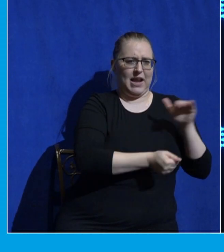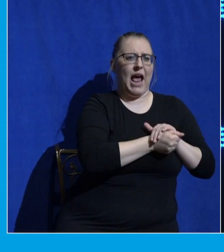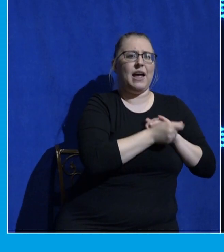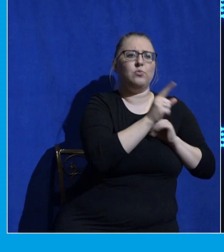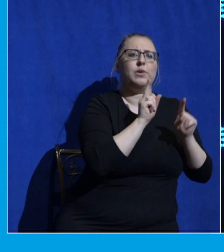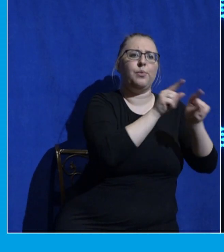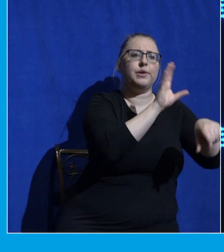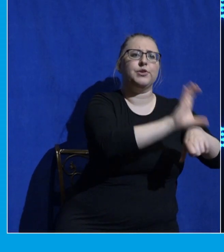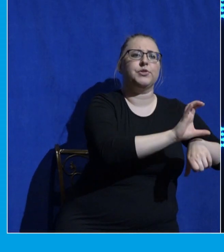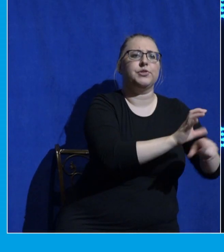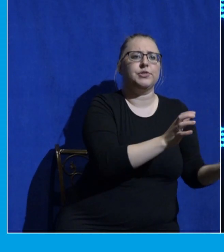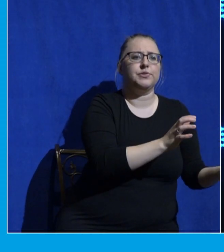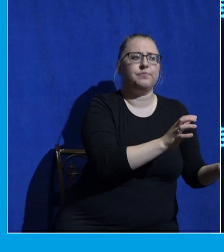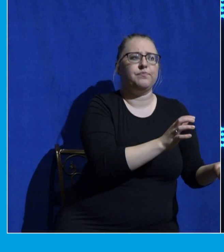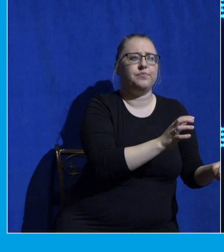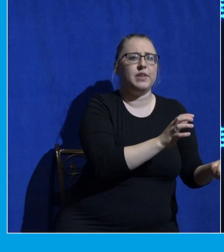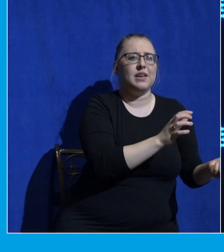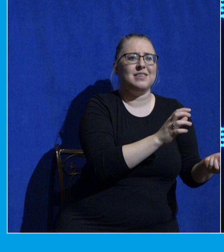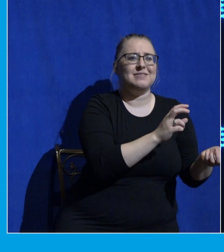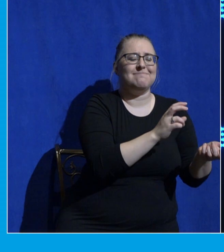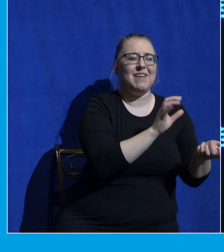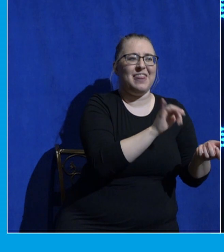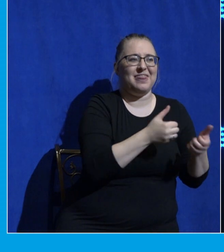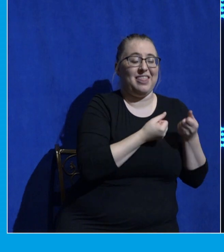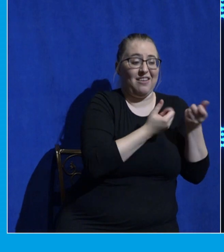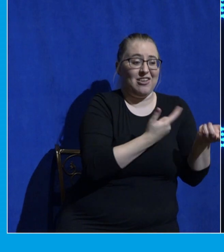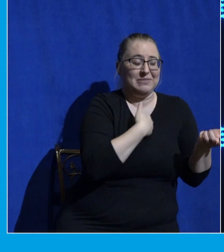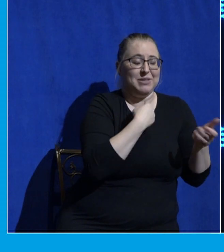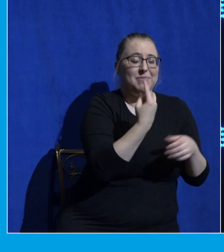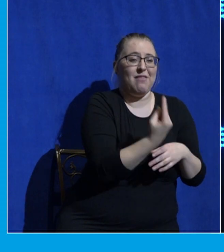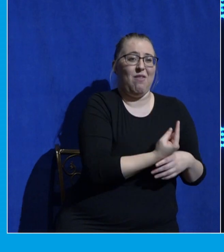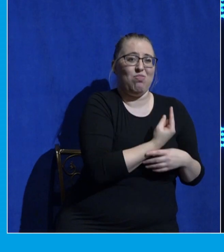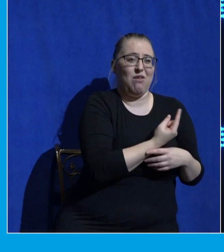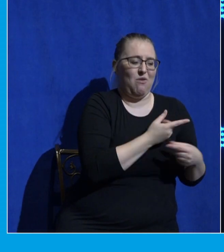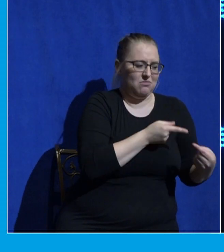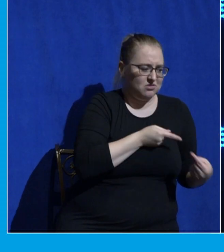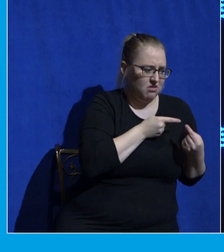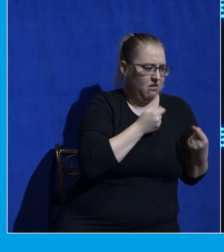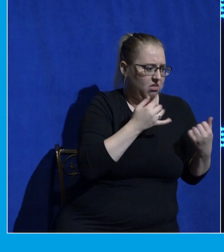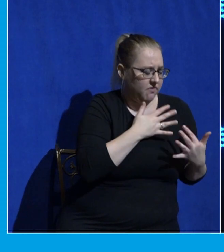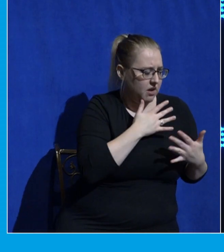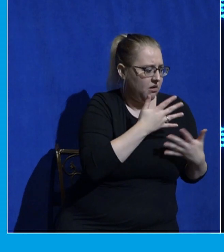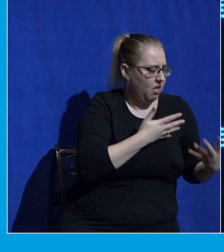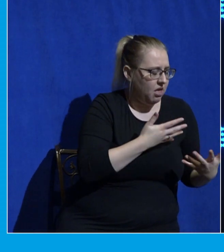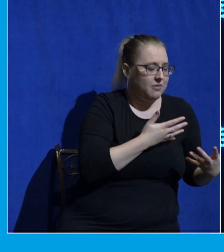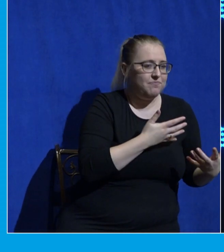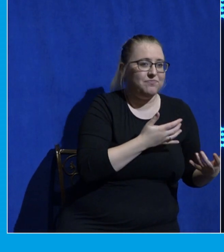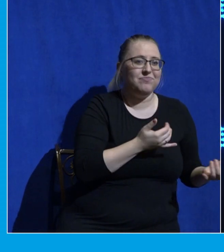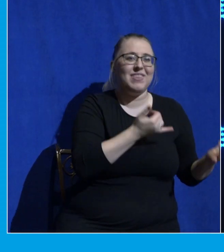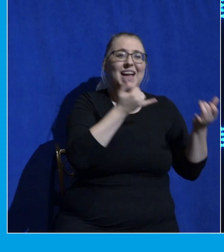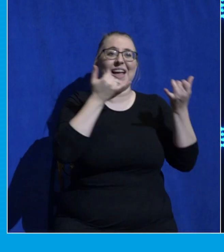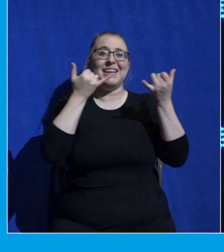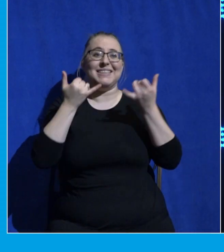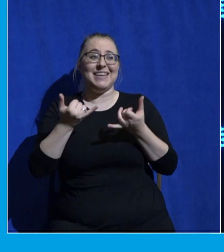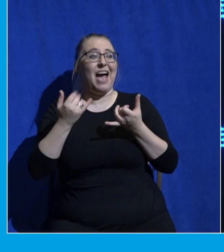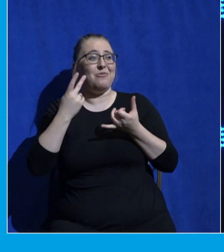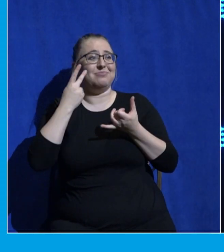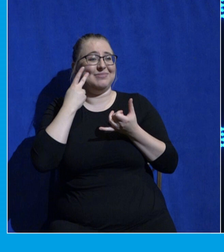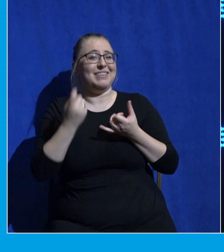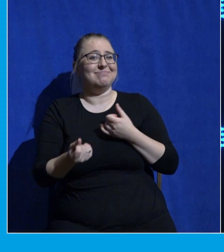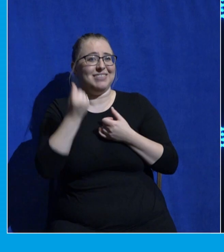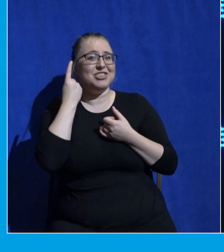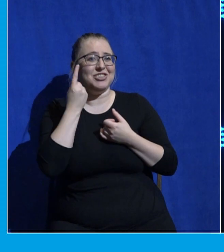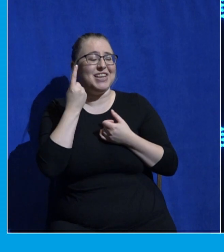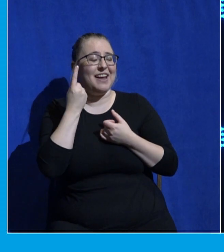way, I simply remained alone in my fear and my struggles. You see, now I see it. Now I see that the local church